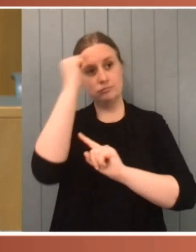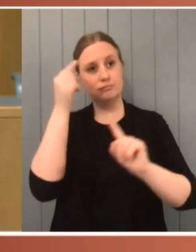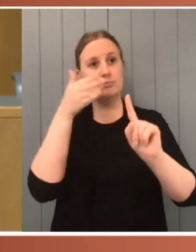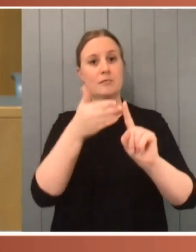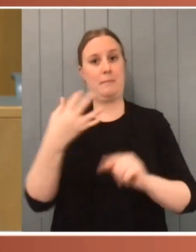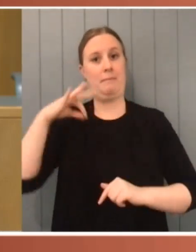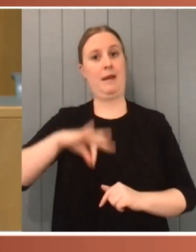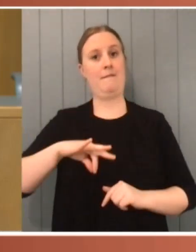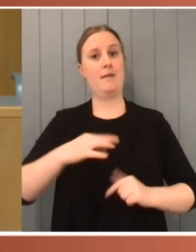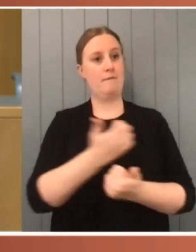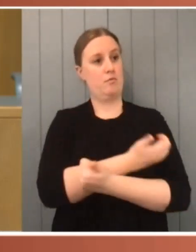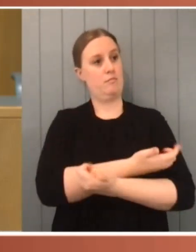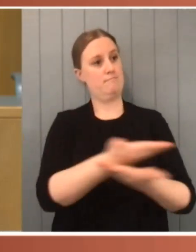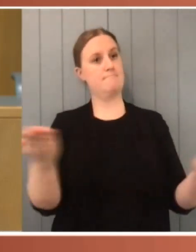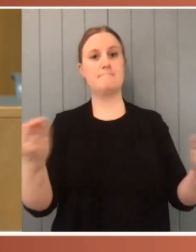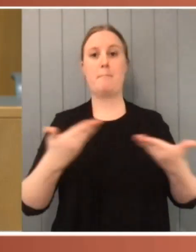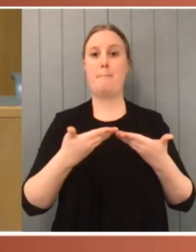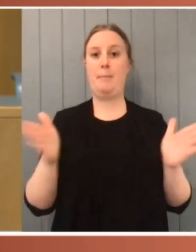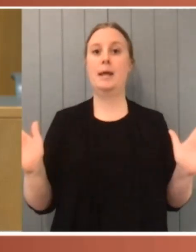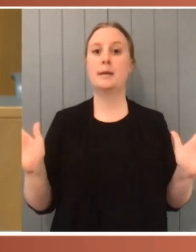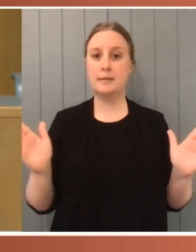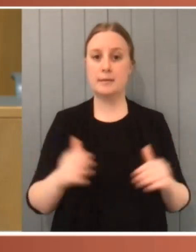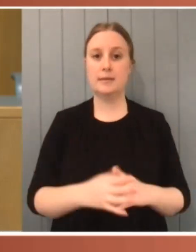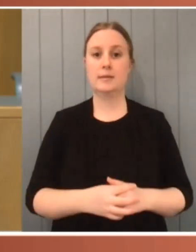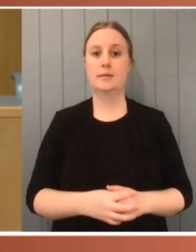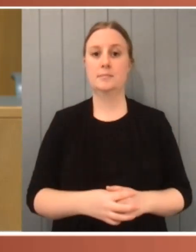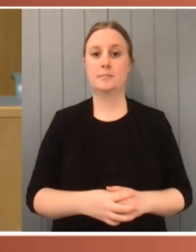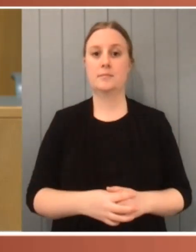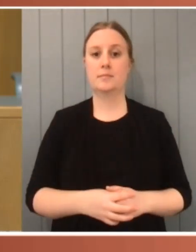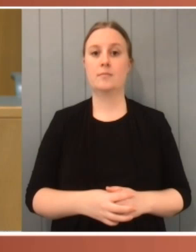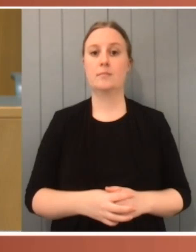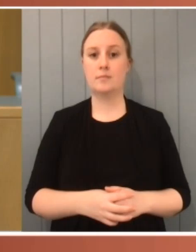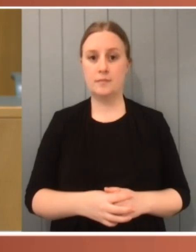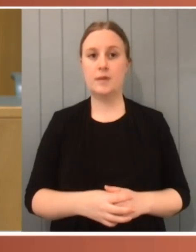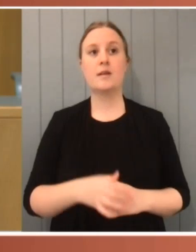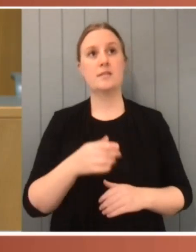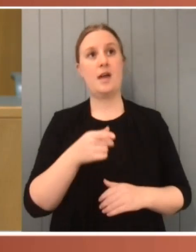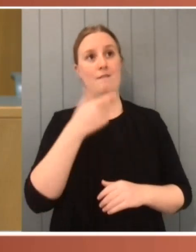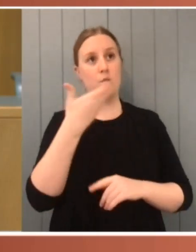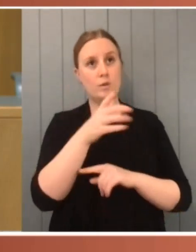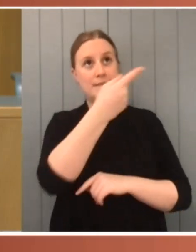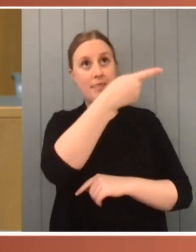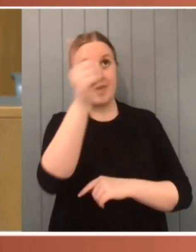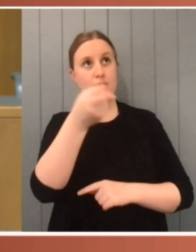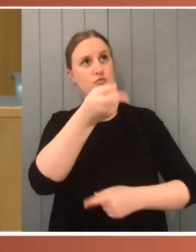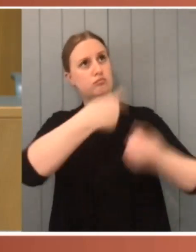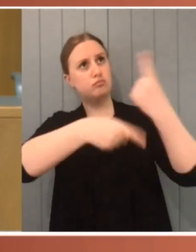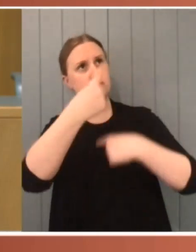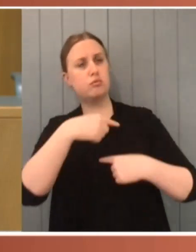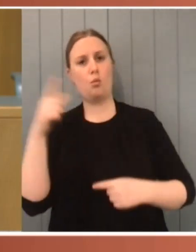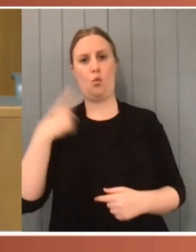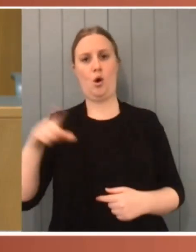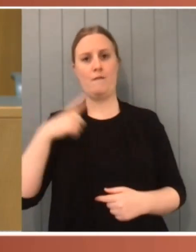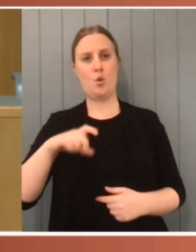constantly under justificatory pressure, so under pressure to provide public reasons for policies, to justify the policies by appealing to public